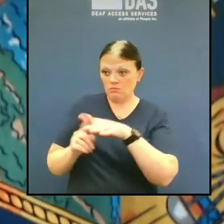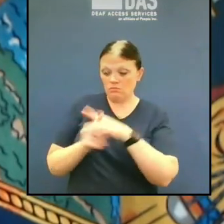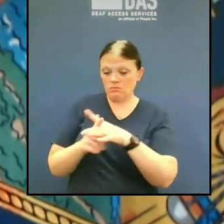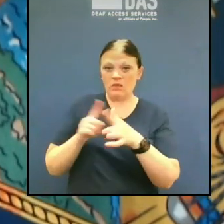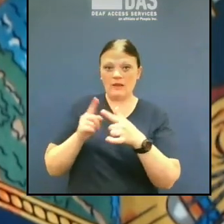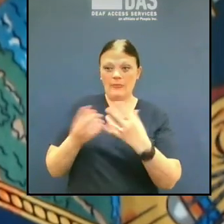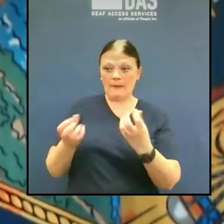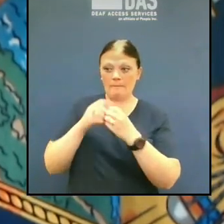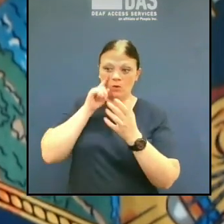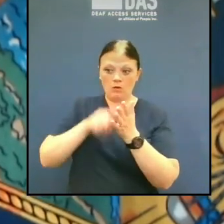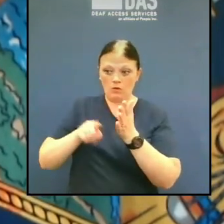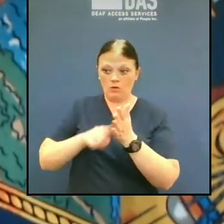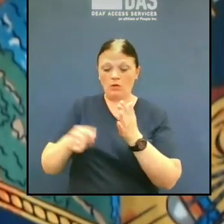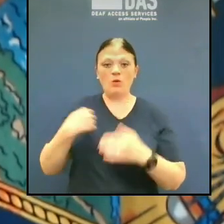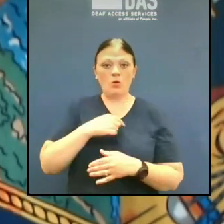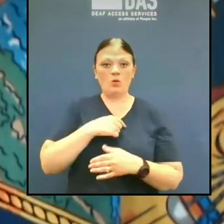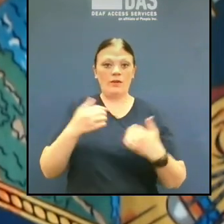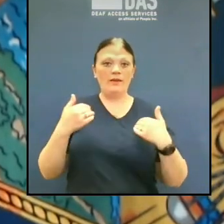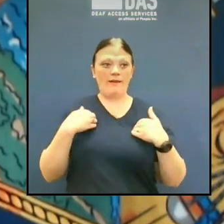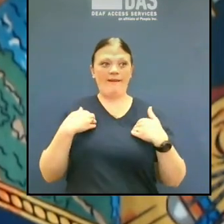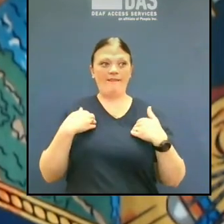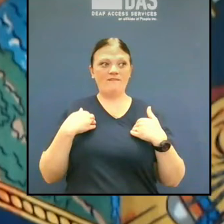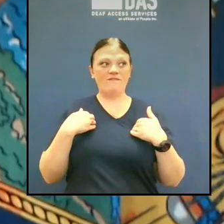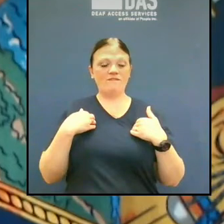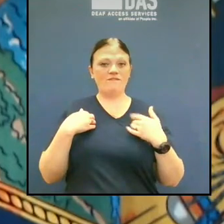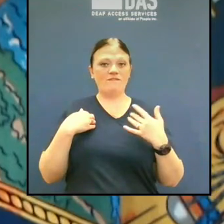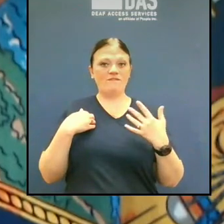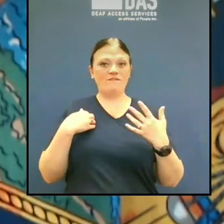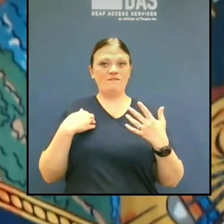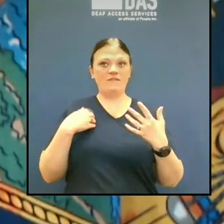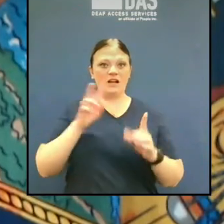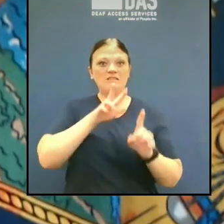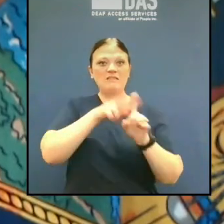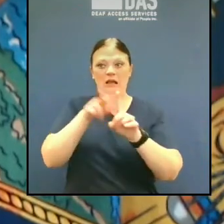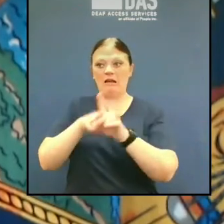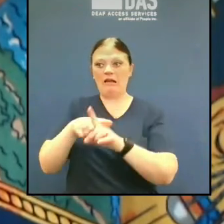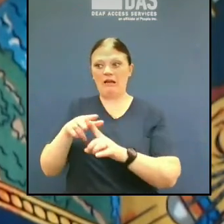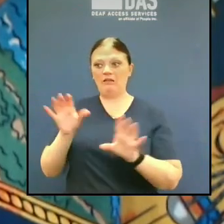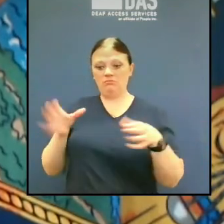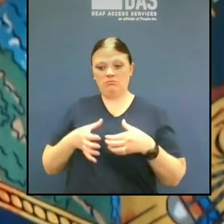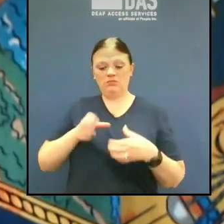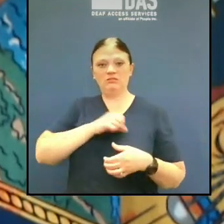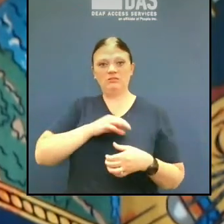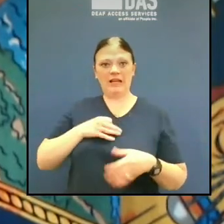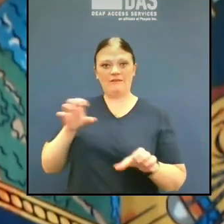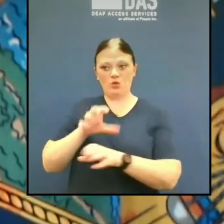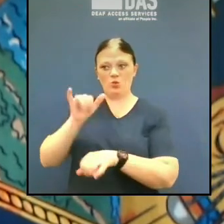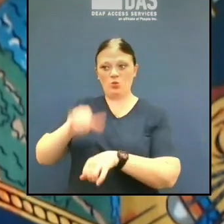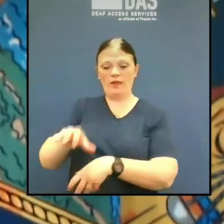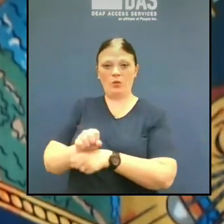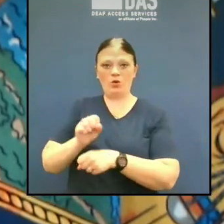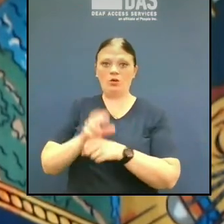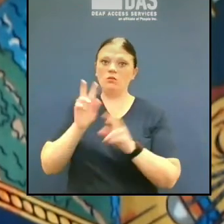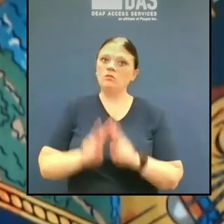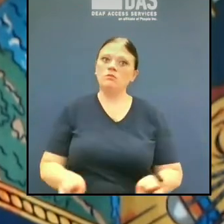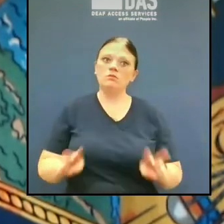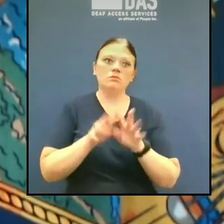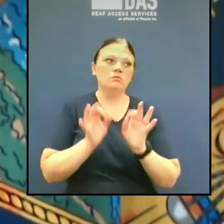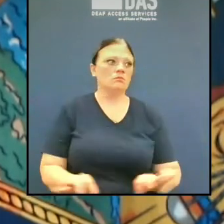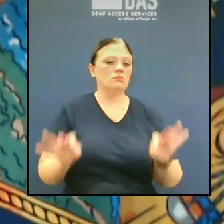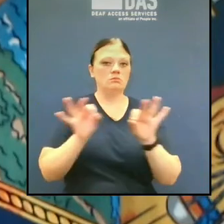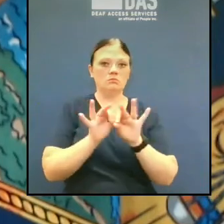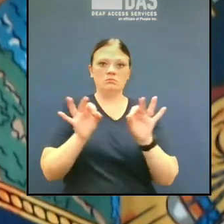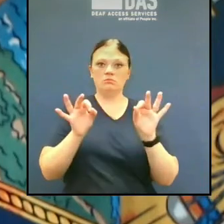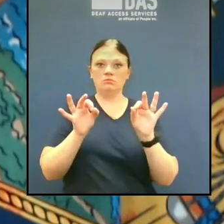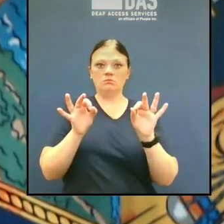investigations to conduct, we do have a surge that we can assign to do that work. So this is vital work. This is bread